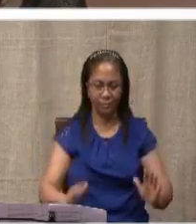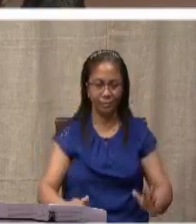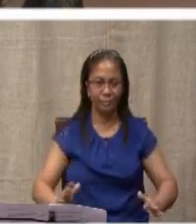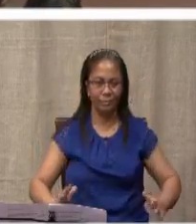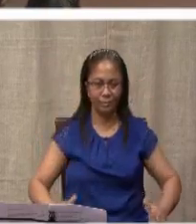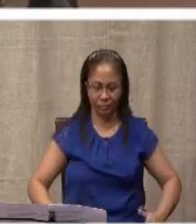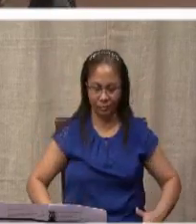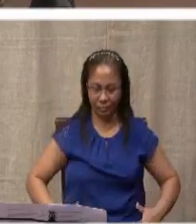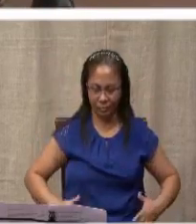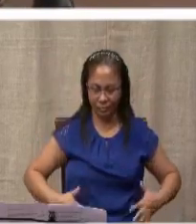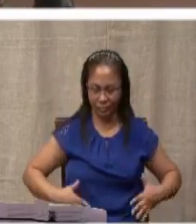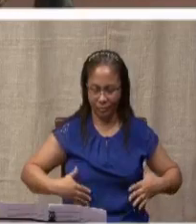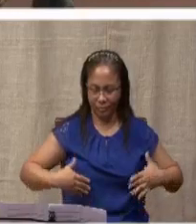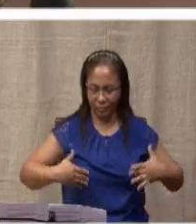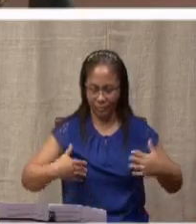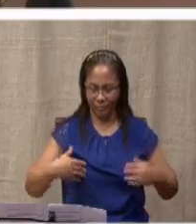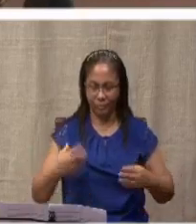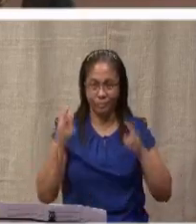oh